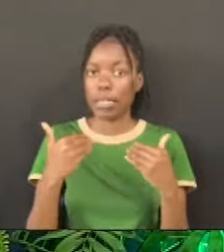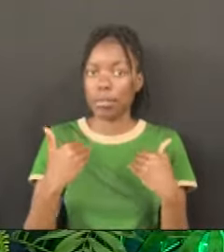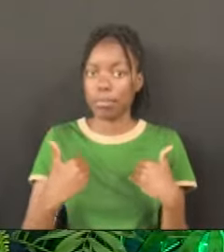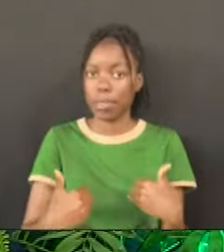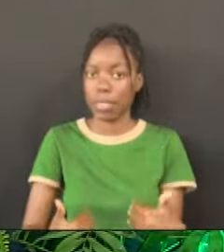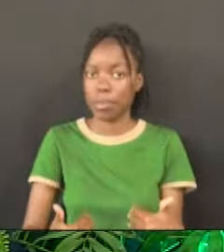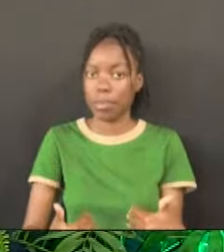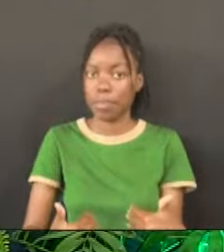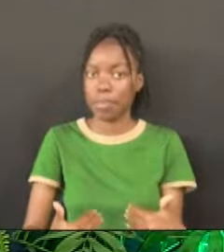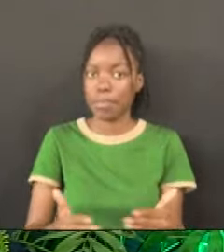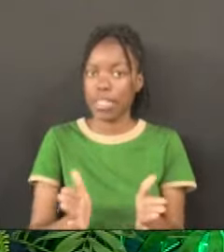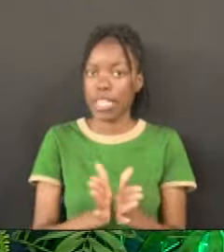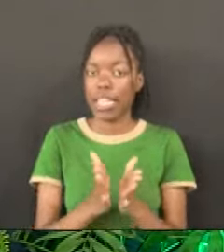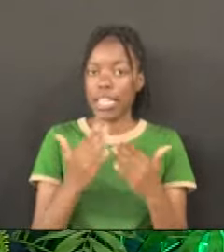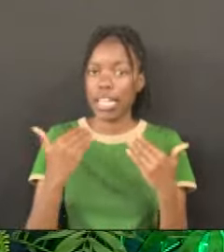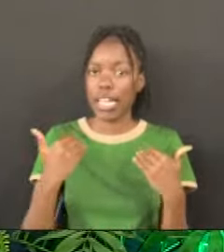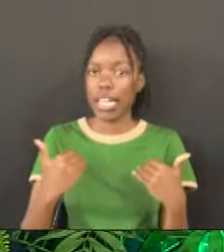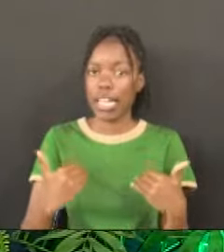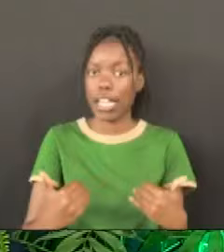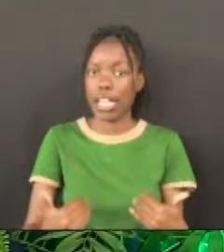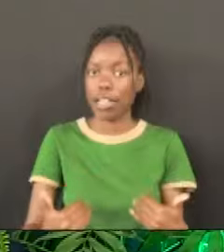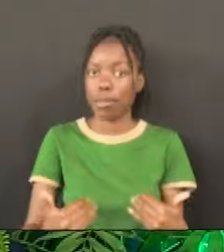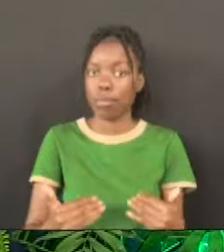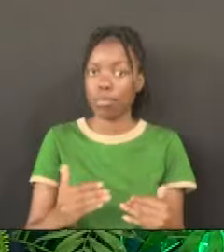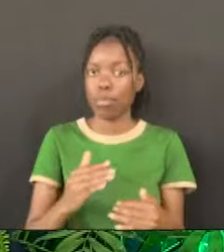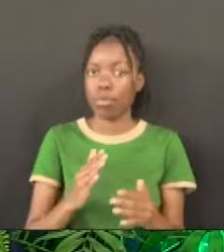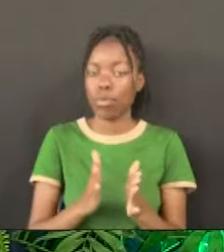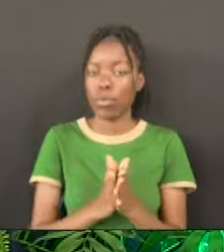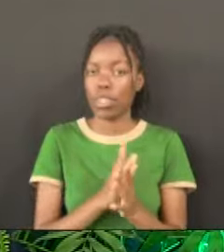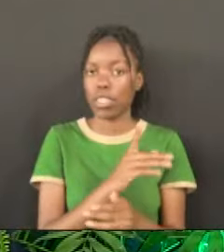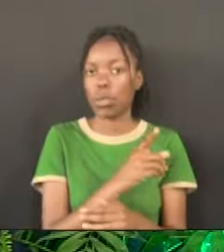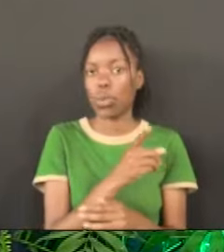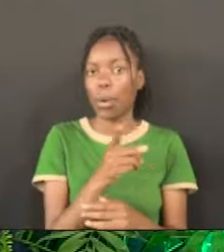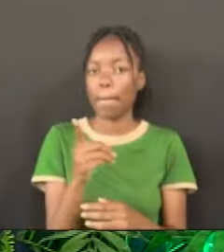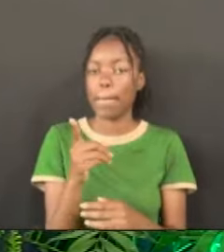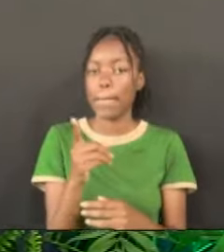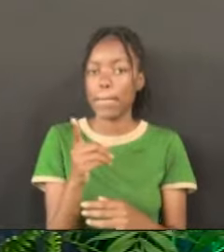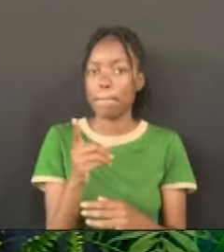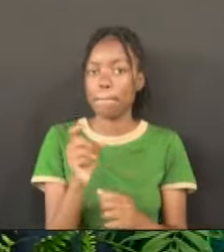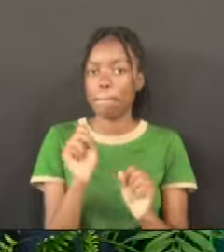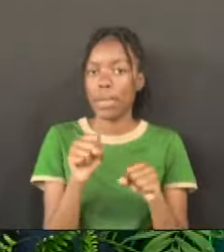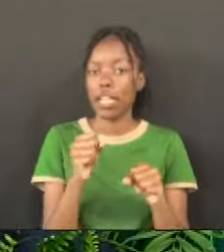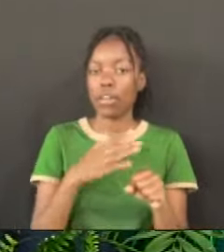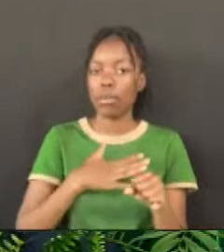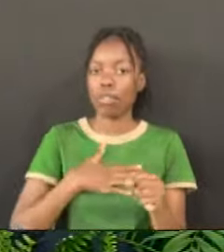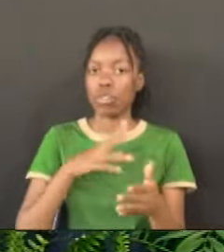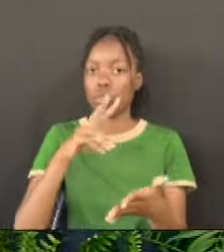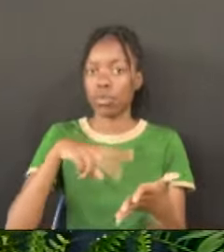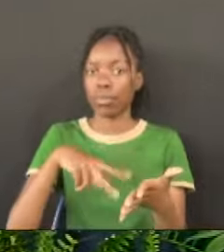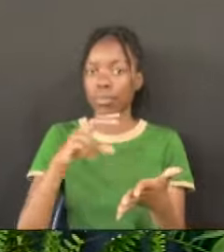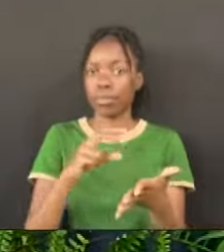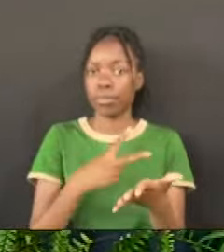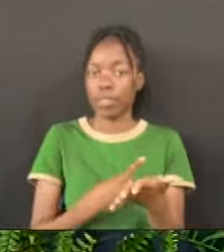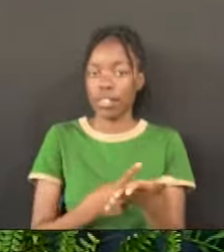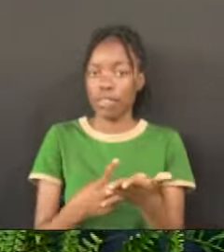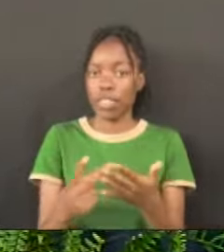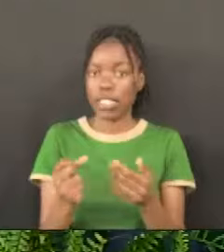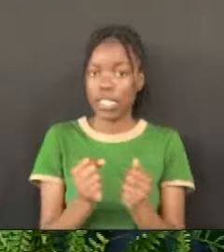and I am with you. Allow me to go back to verse 16 and